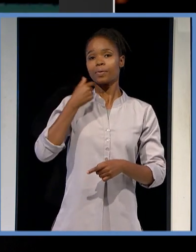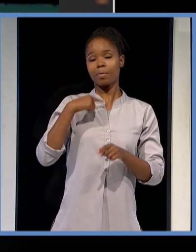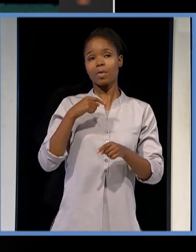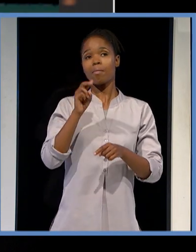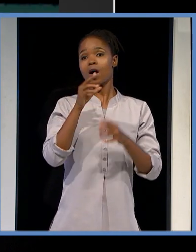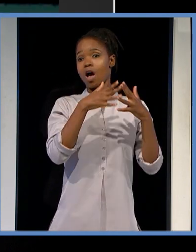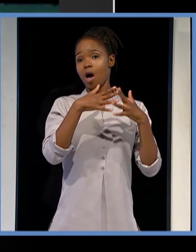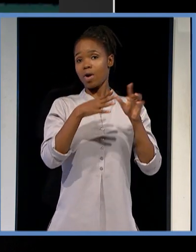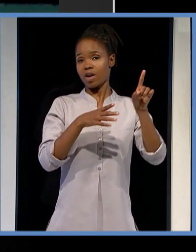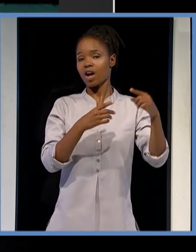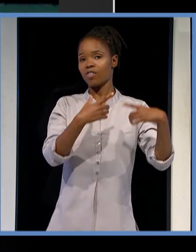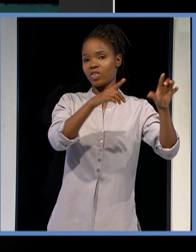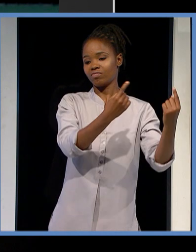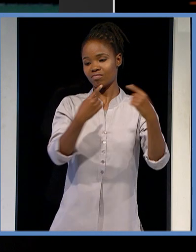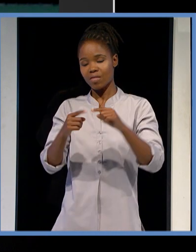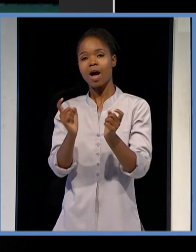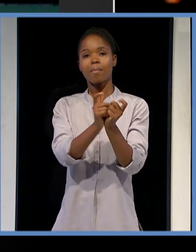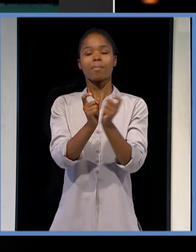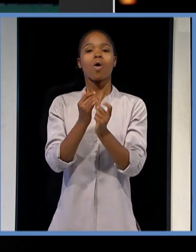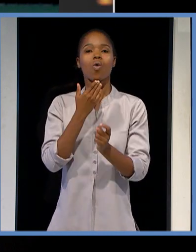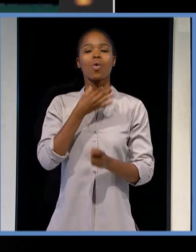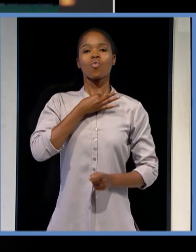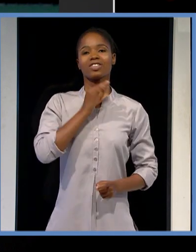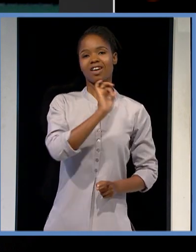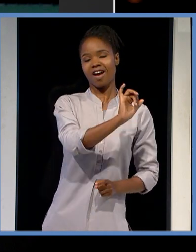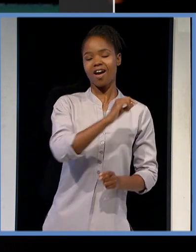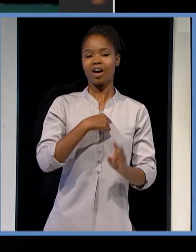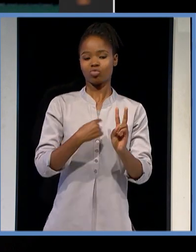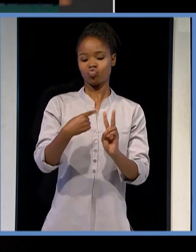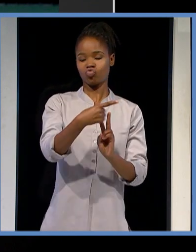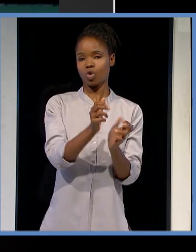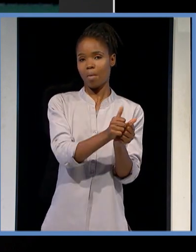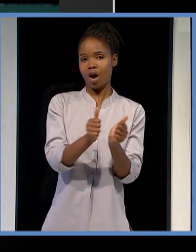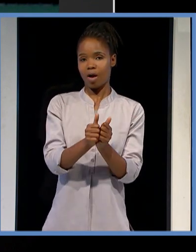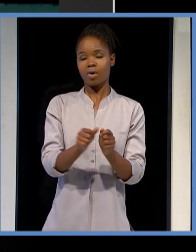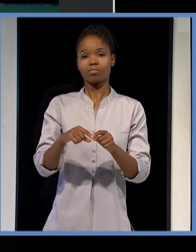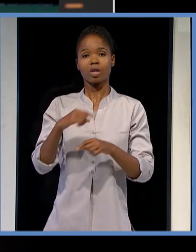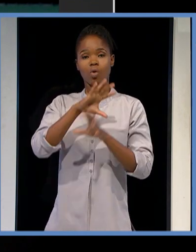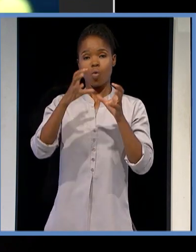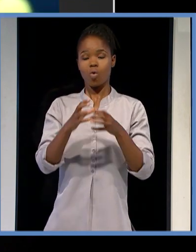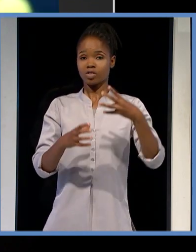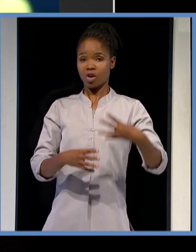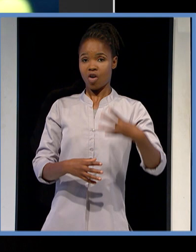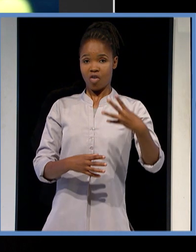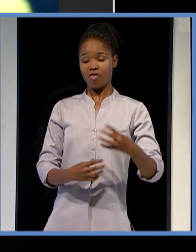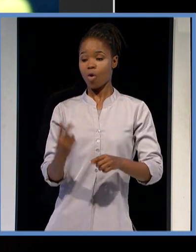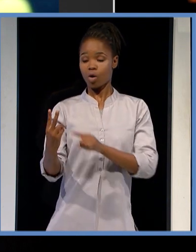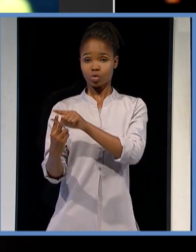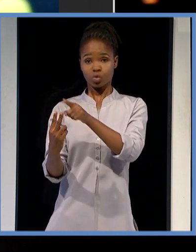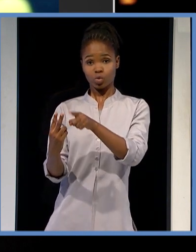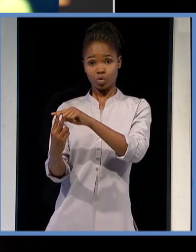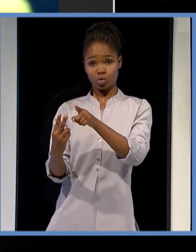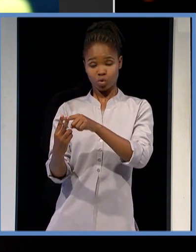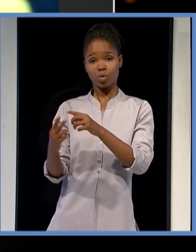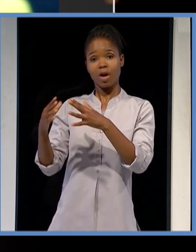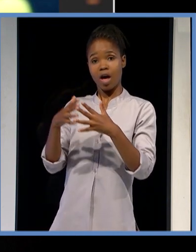US Open, Montjane teamed up with Great Britain's Lucy Schuker. The fourth-seeded pair shocked second seeds Dana Mathewson